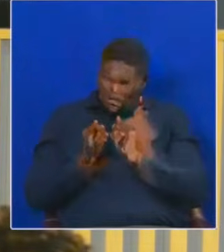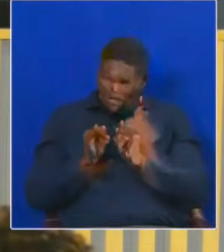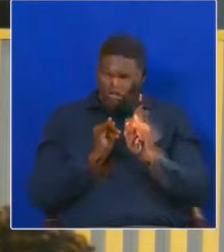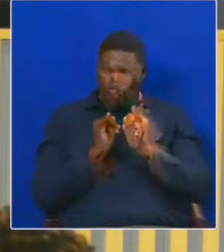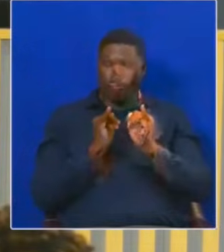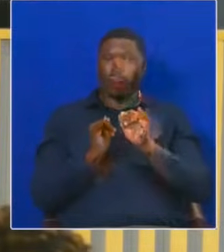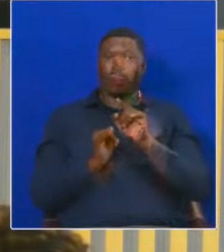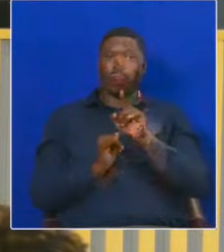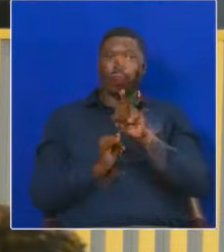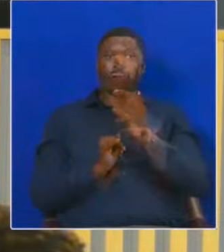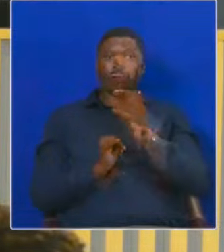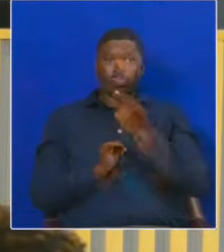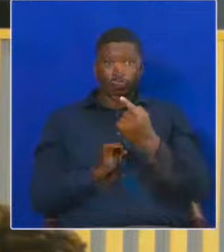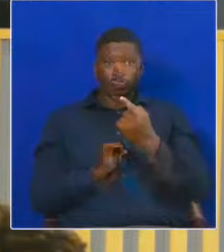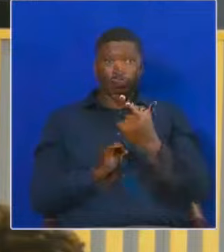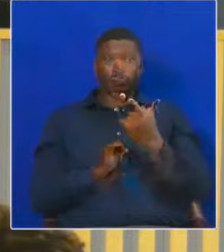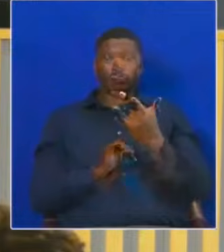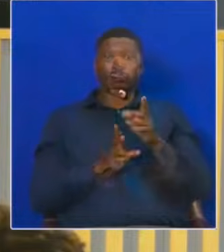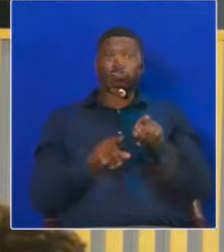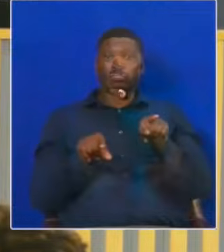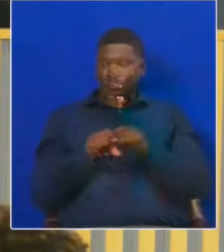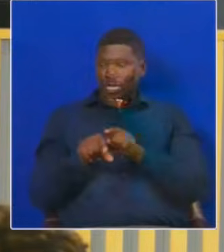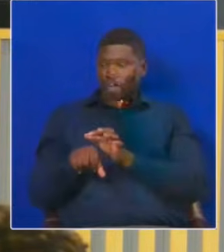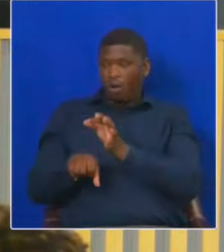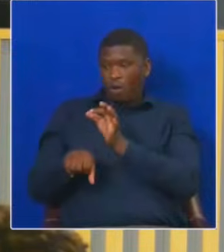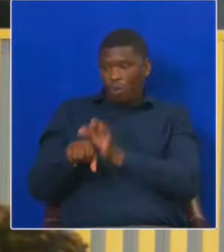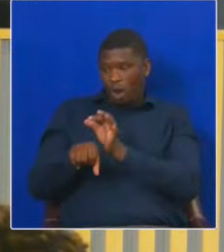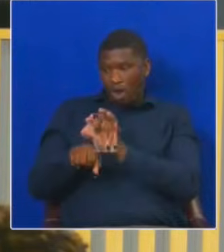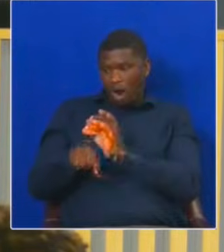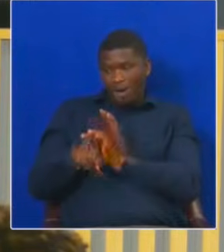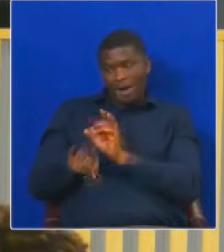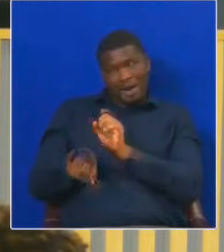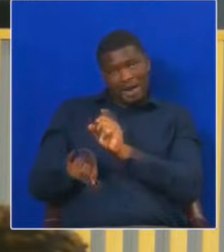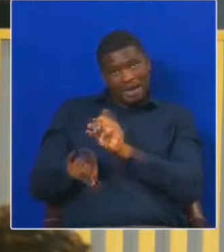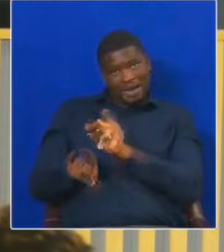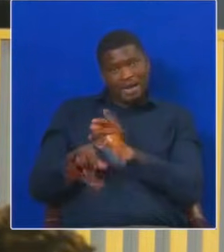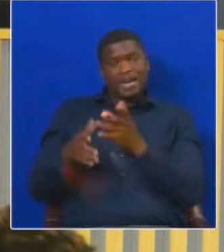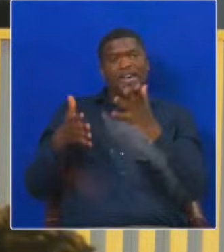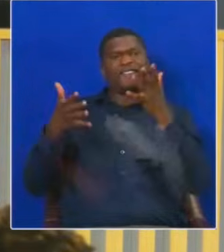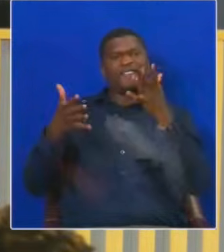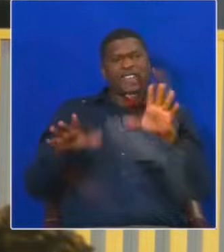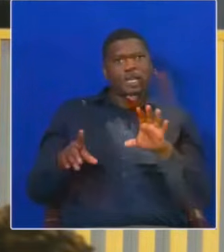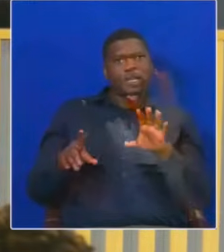for the same watch, he had realized that the likes of